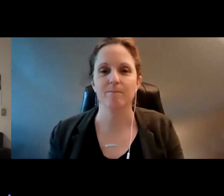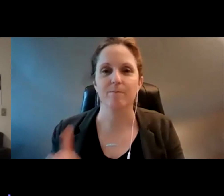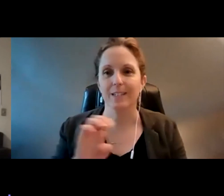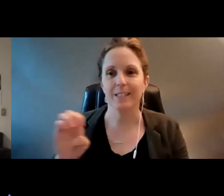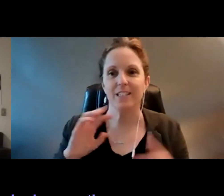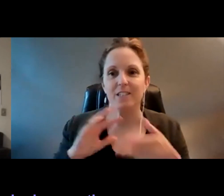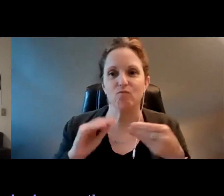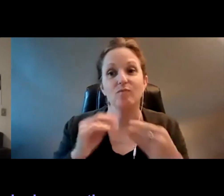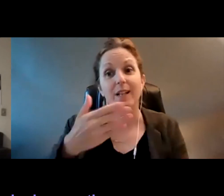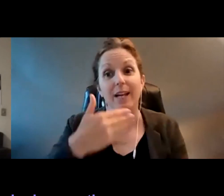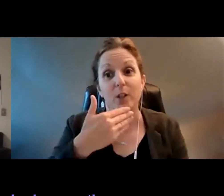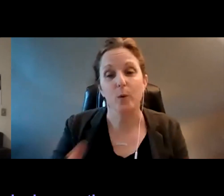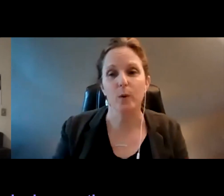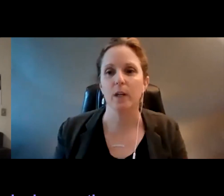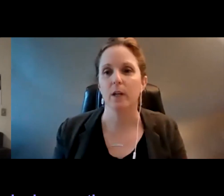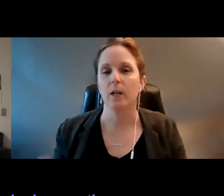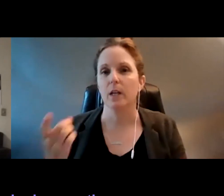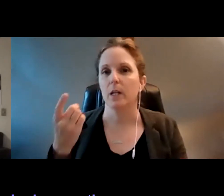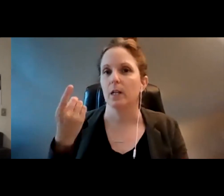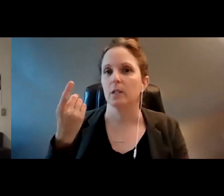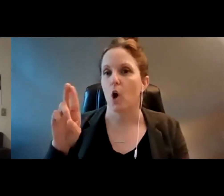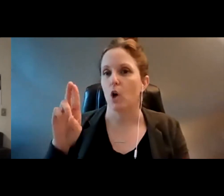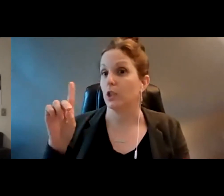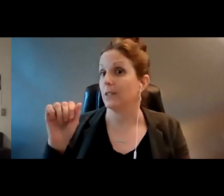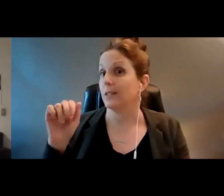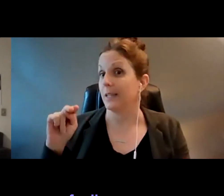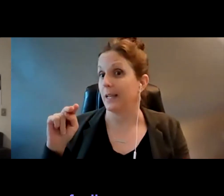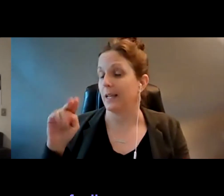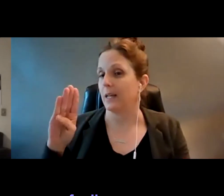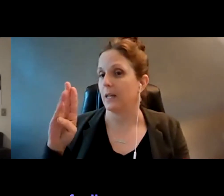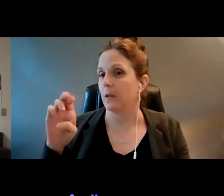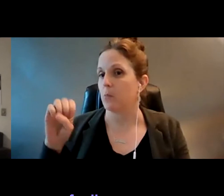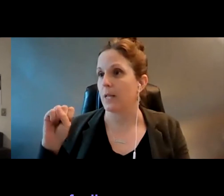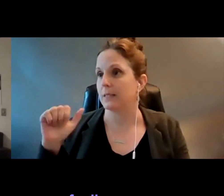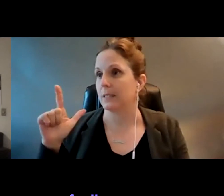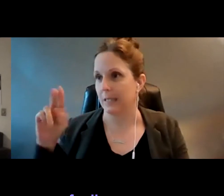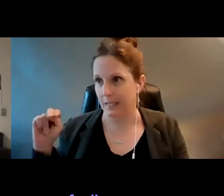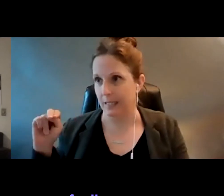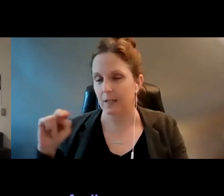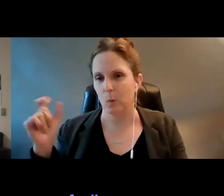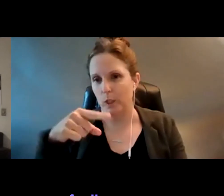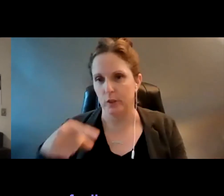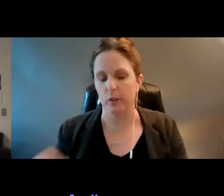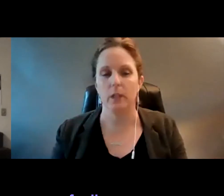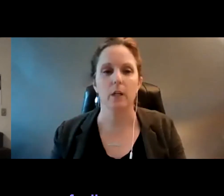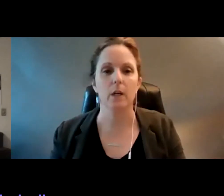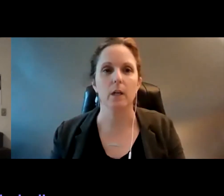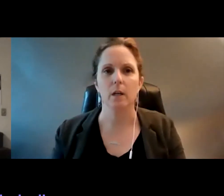yourself from the desire to quit smoking until you've had that become the new normal or a new habit.